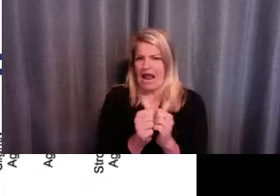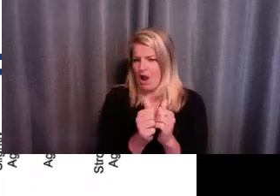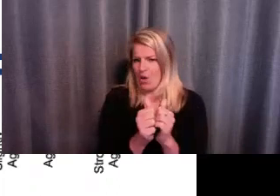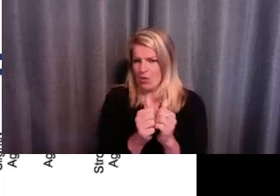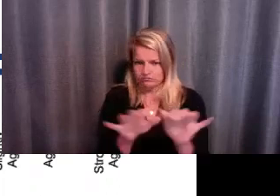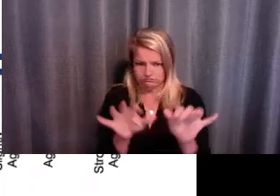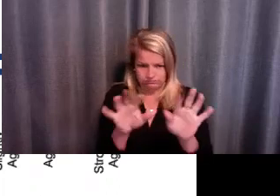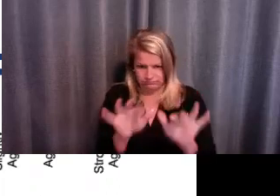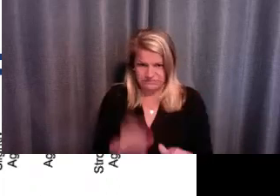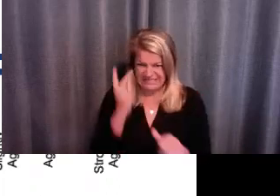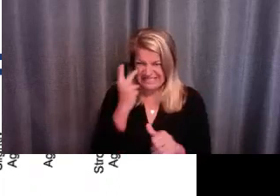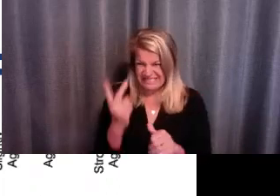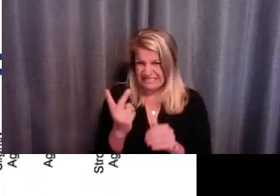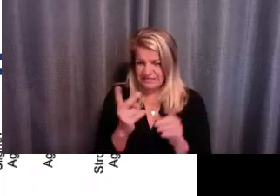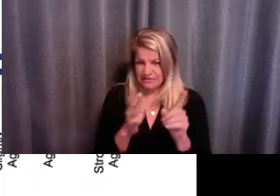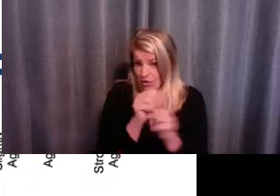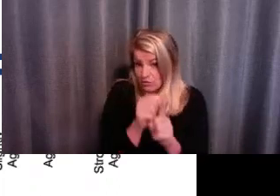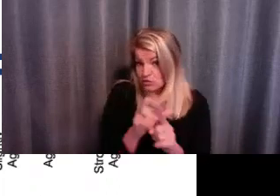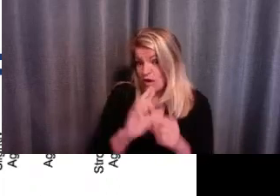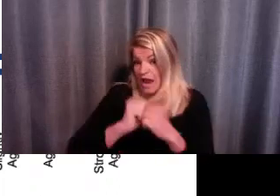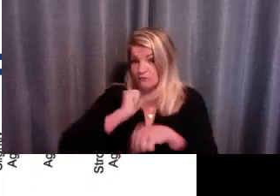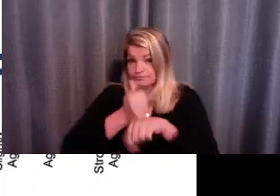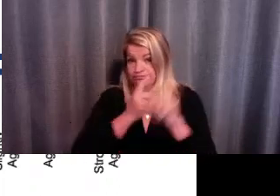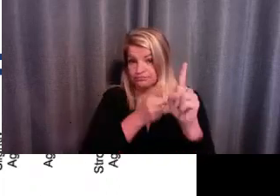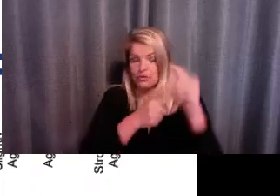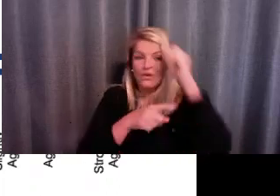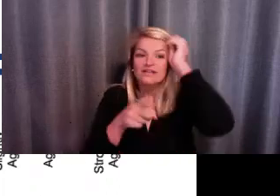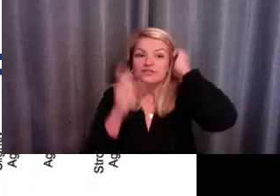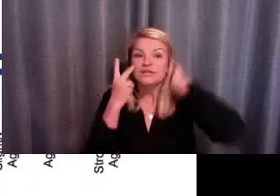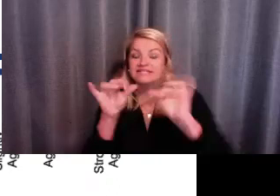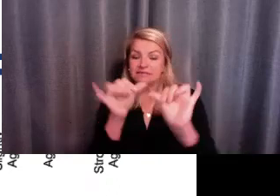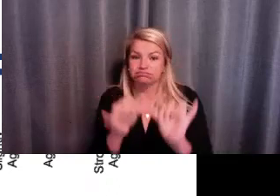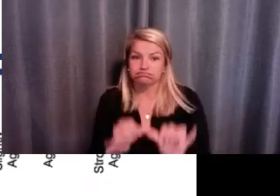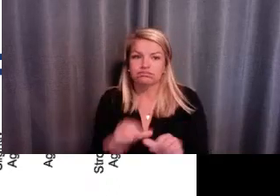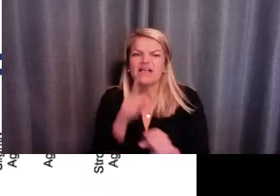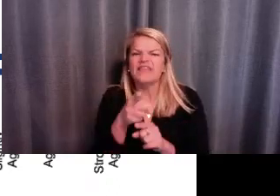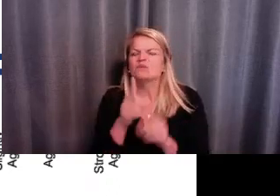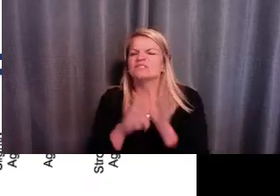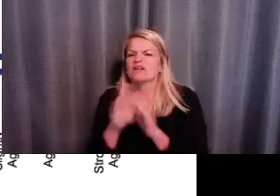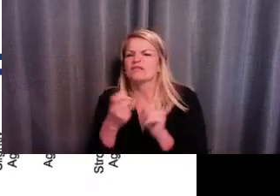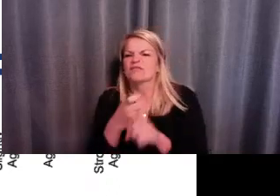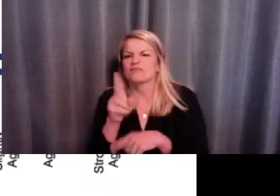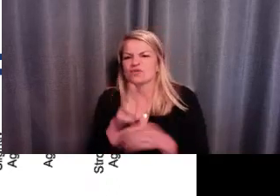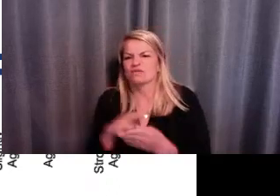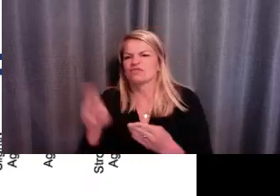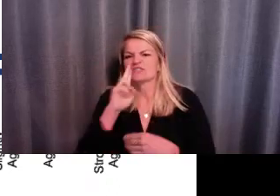type of questionnaire. So here you see a usage rating profile developed by the University of Connecticut